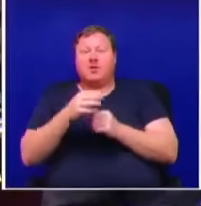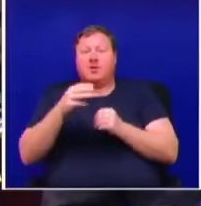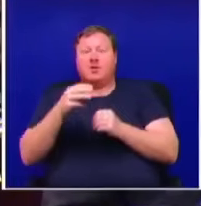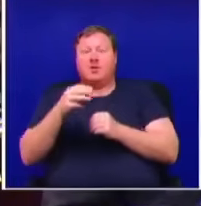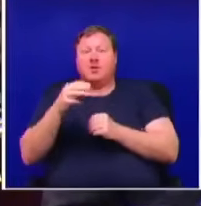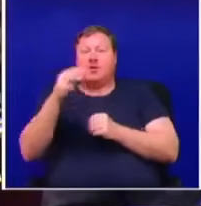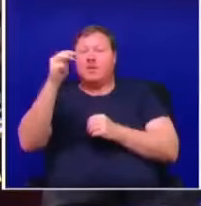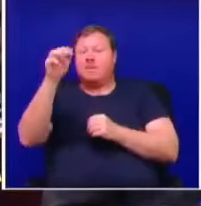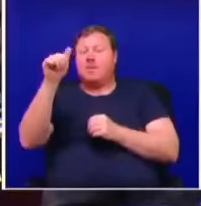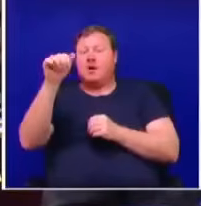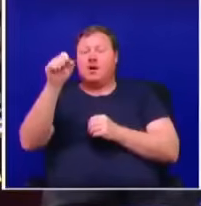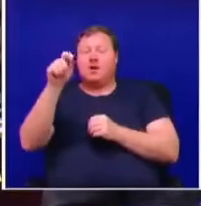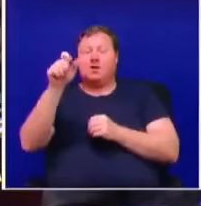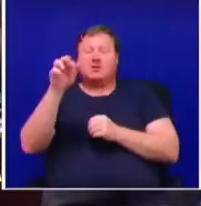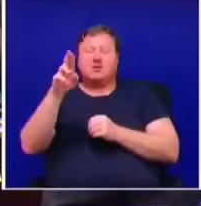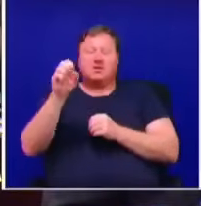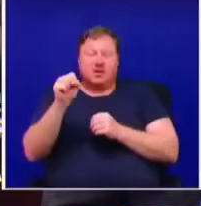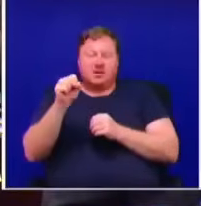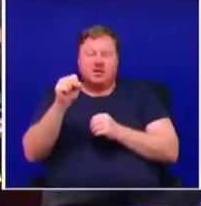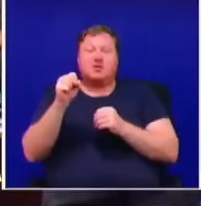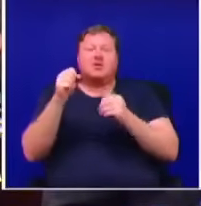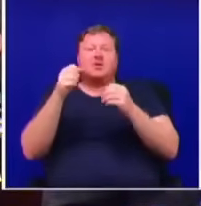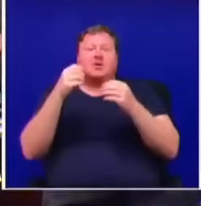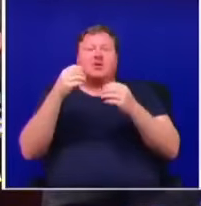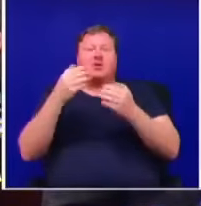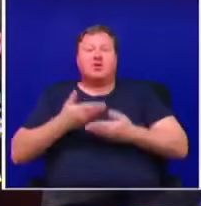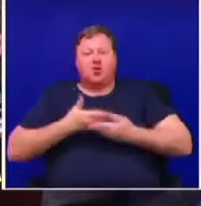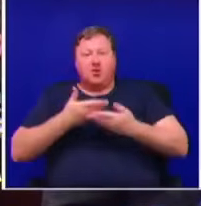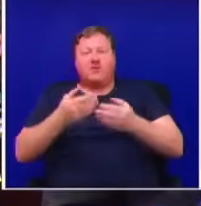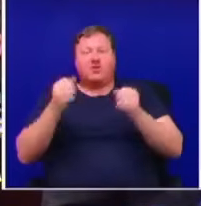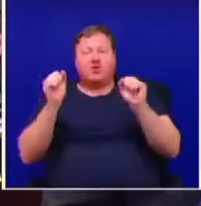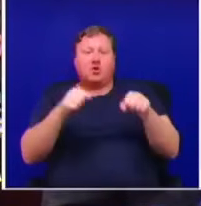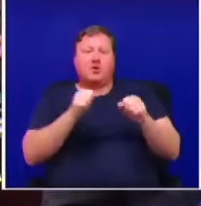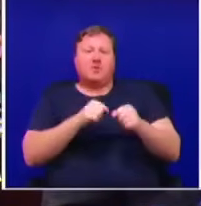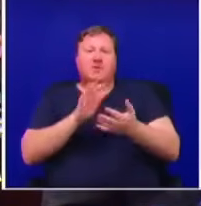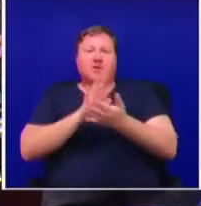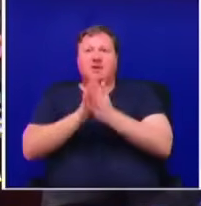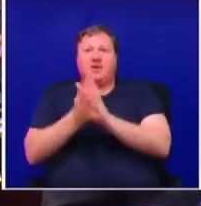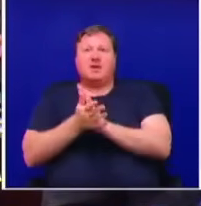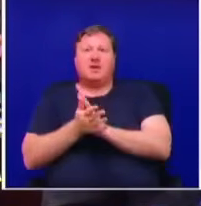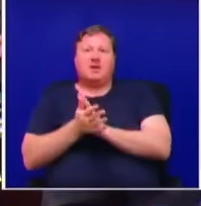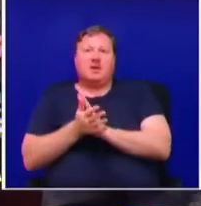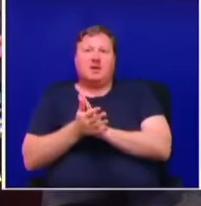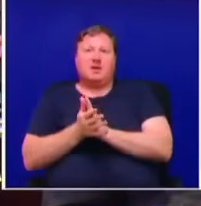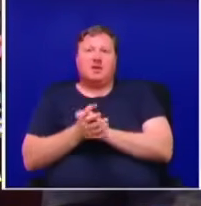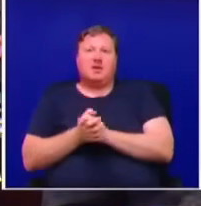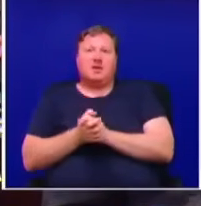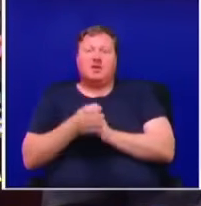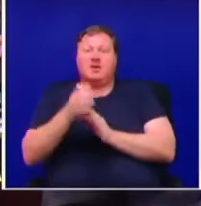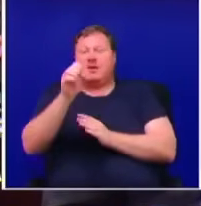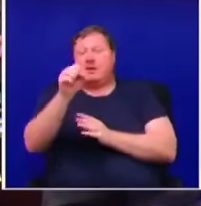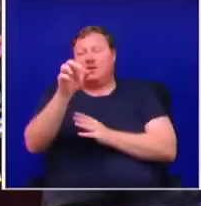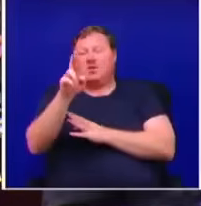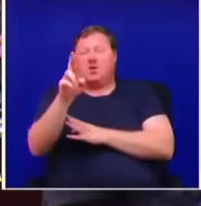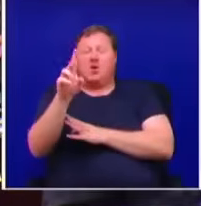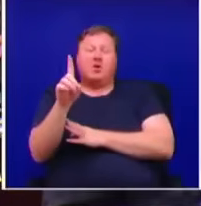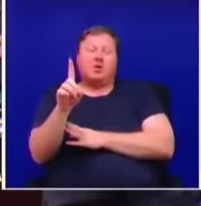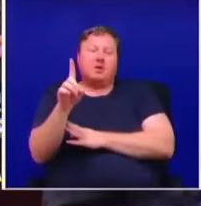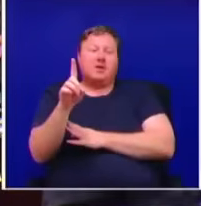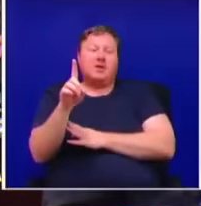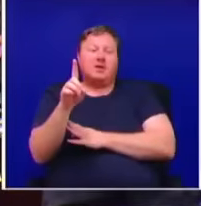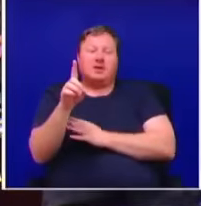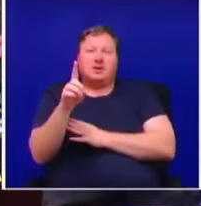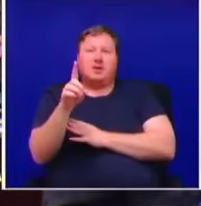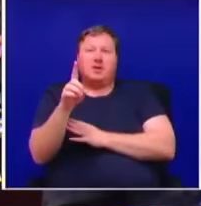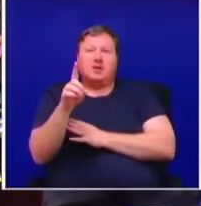Agreement with SASSA for the payment of social and SRD grants